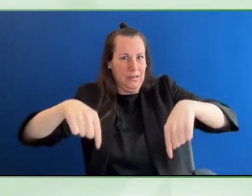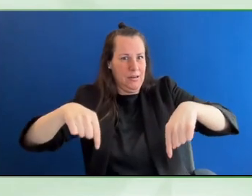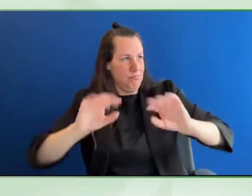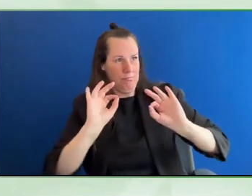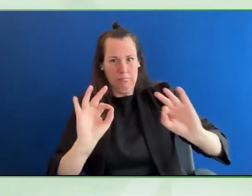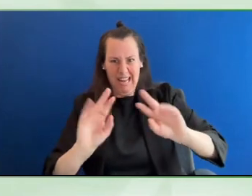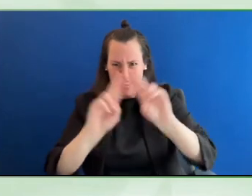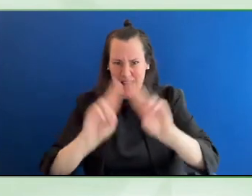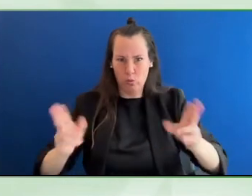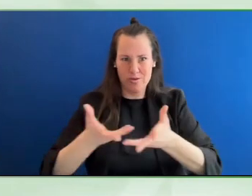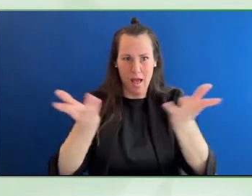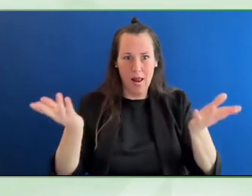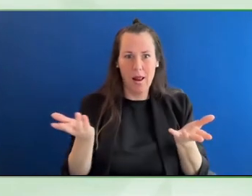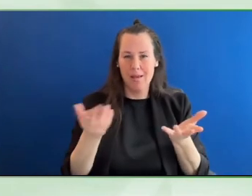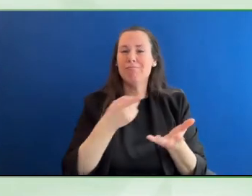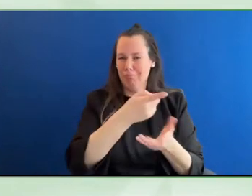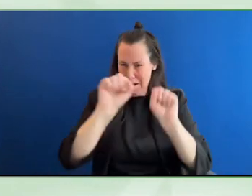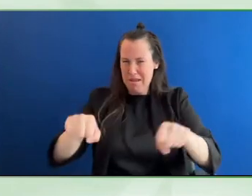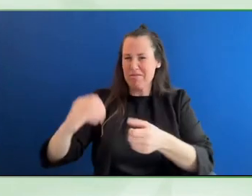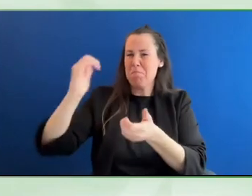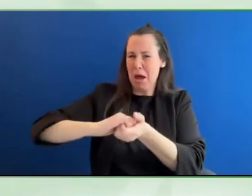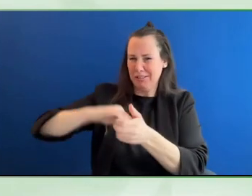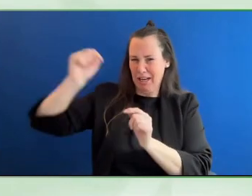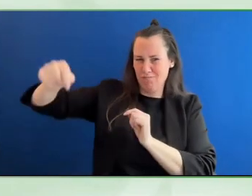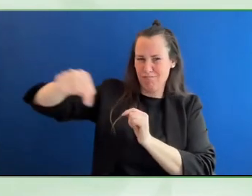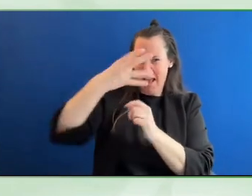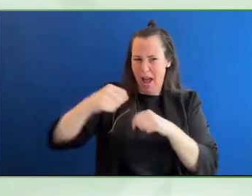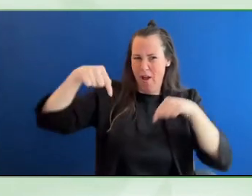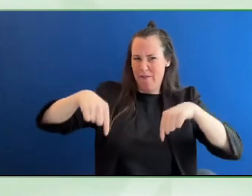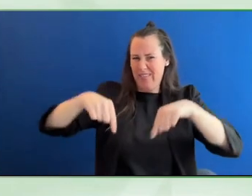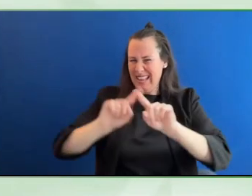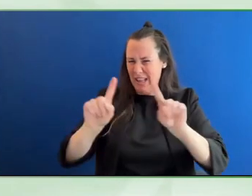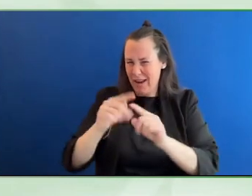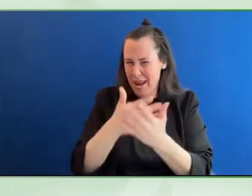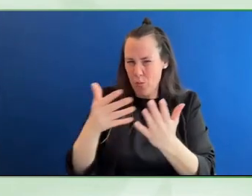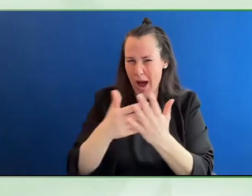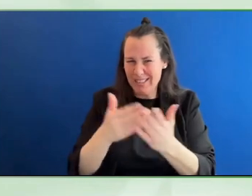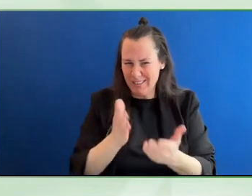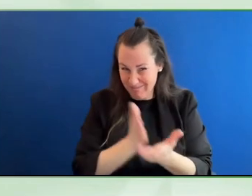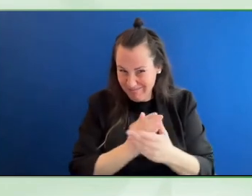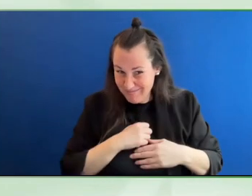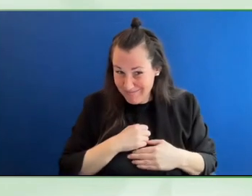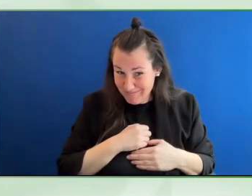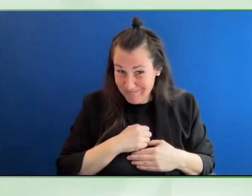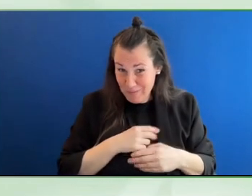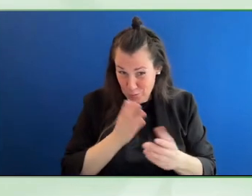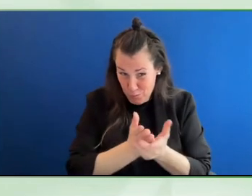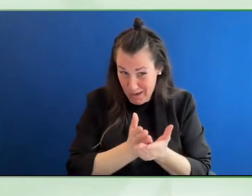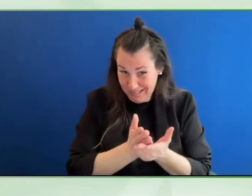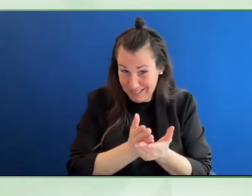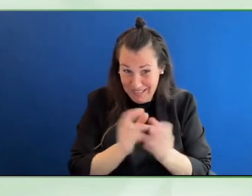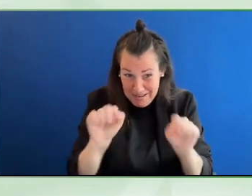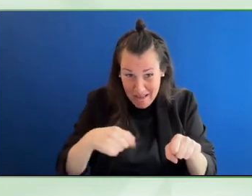then we'll put it on the server at the school or at the library, because you can't download stuff from the internet onto secure